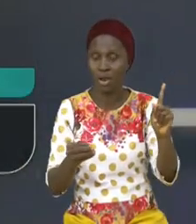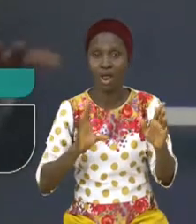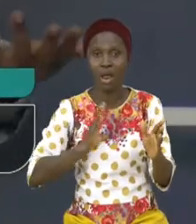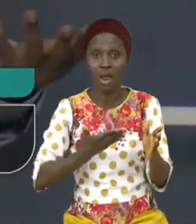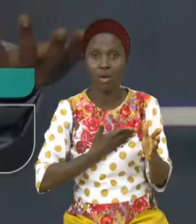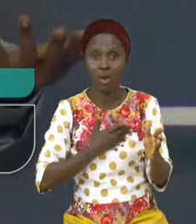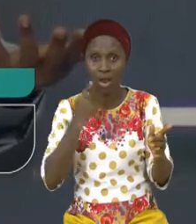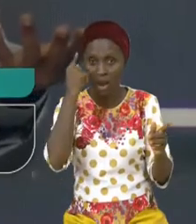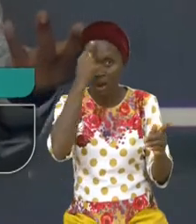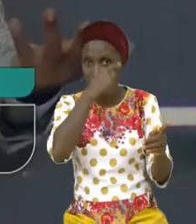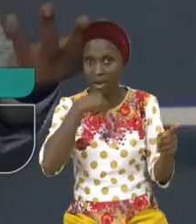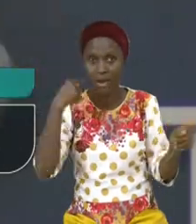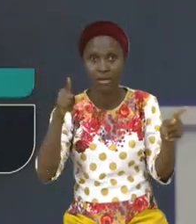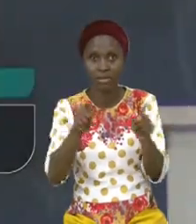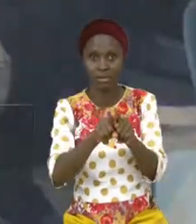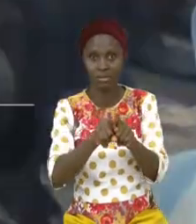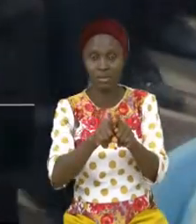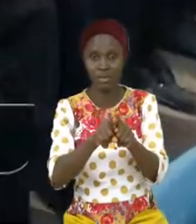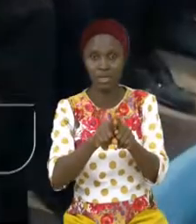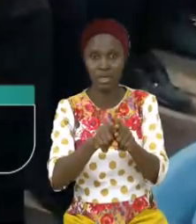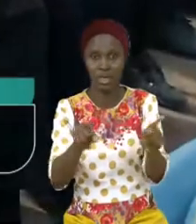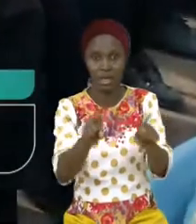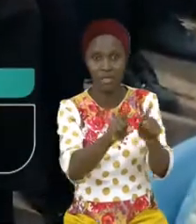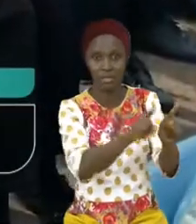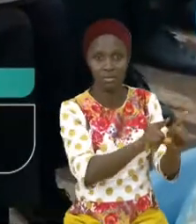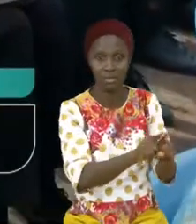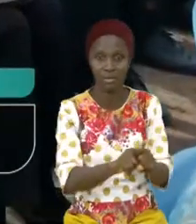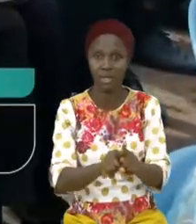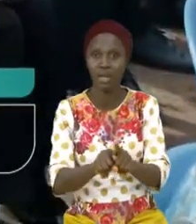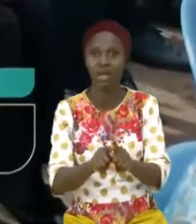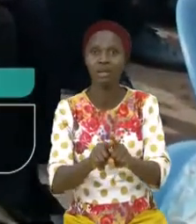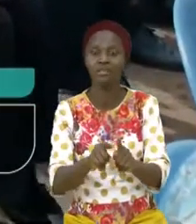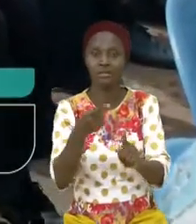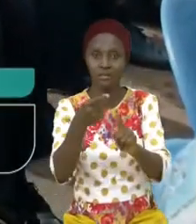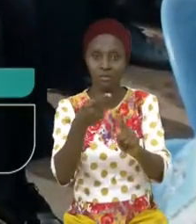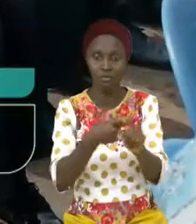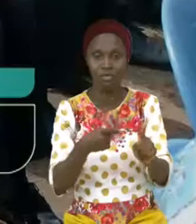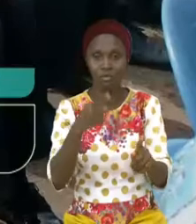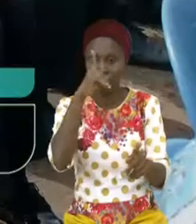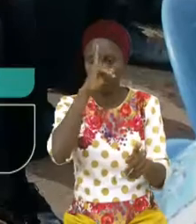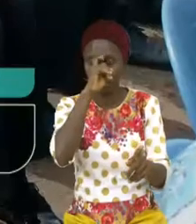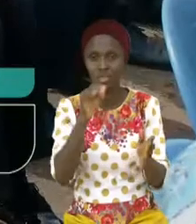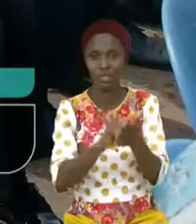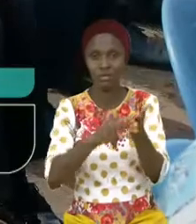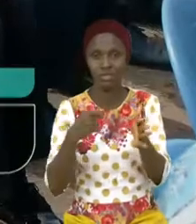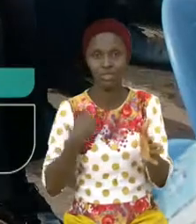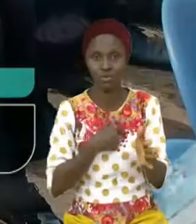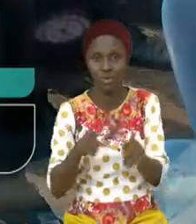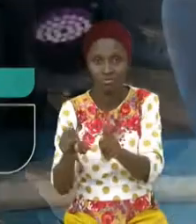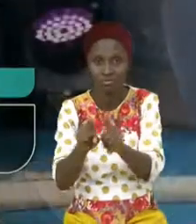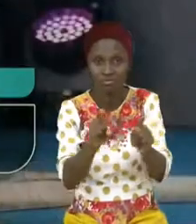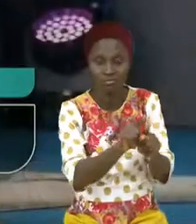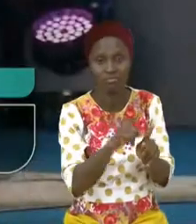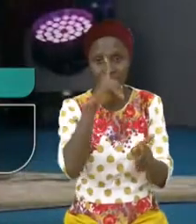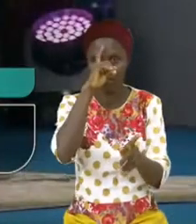blast to an eagle that jesus will resemble the eagles that's why the lord said